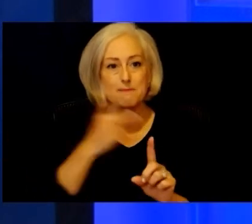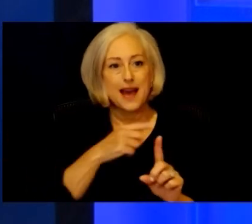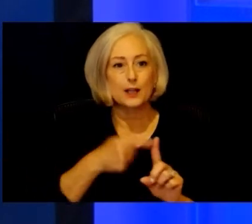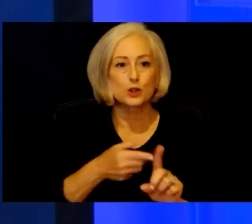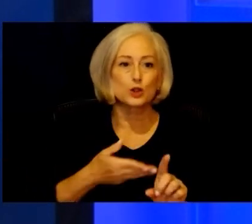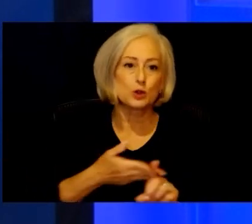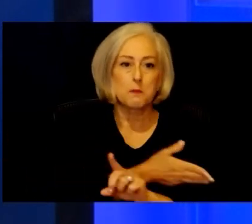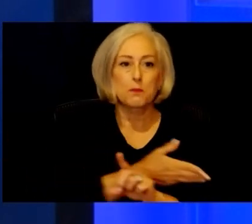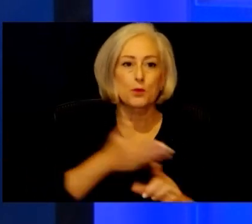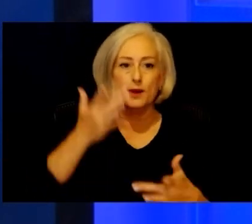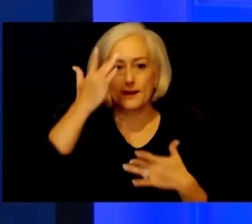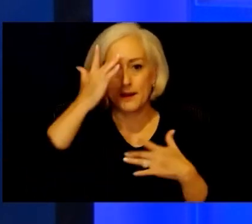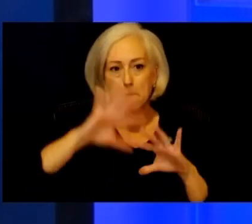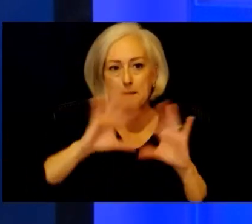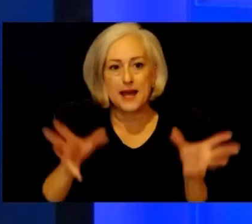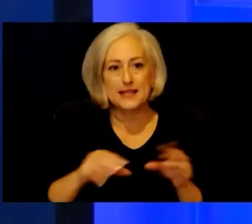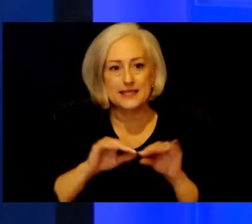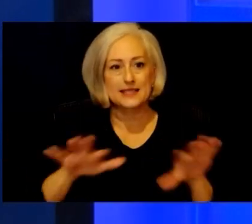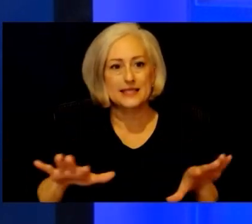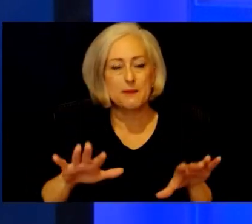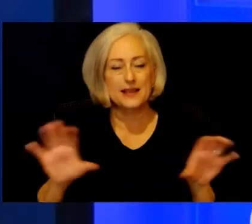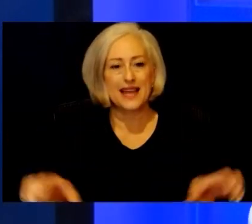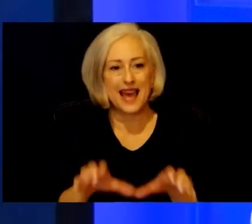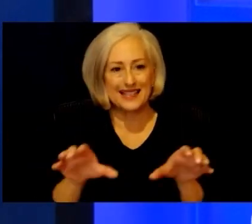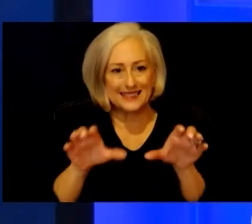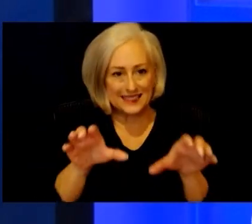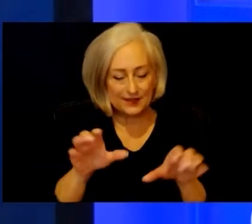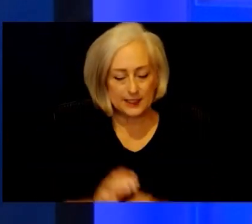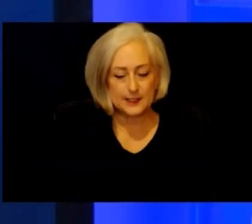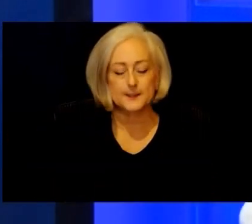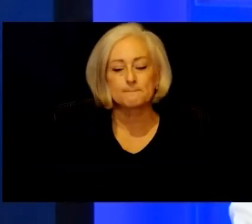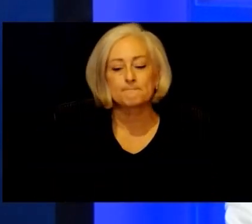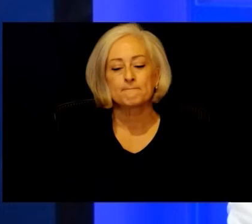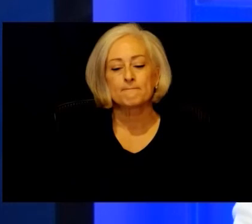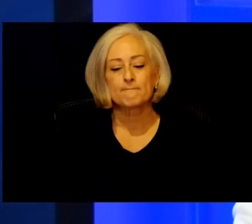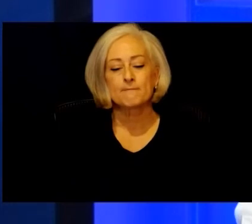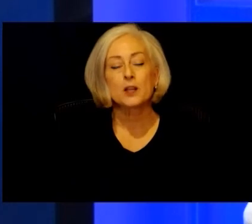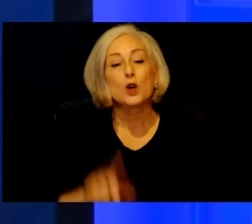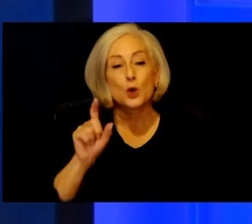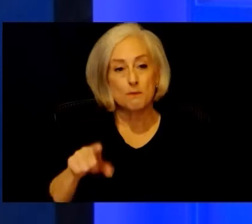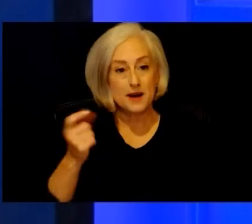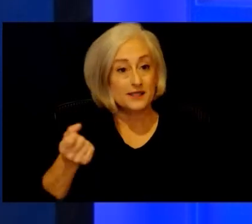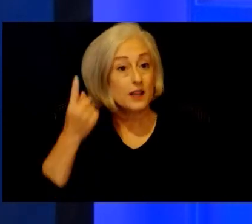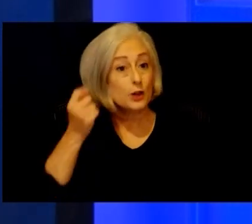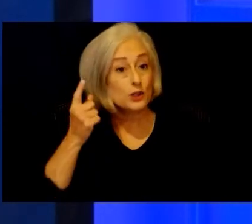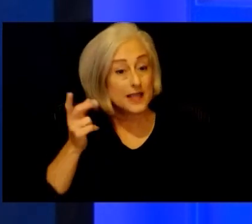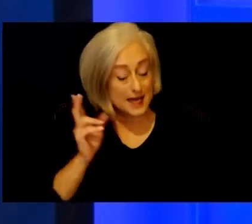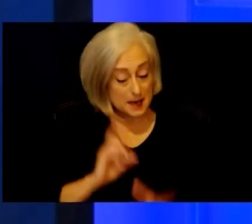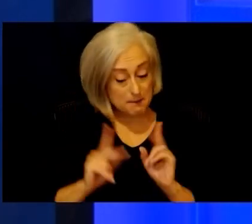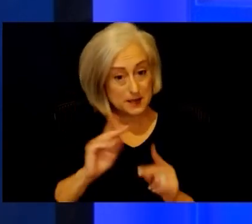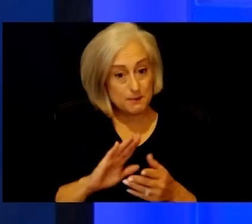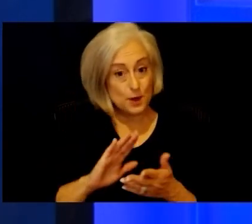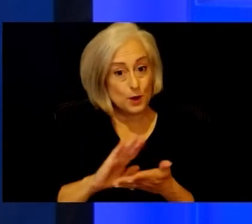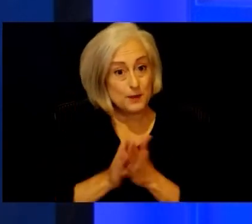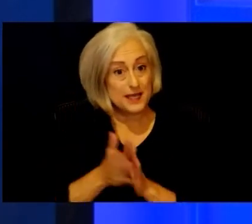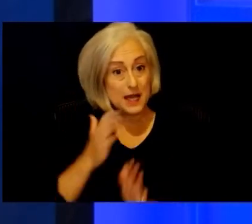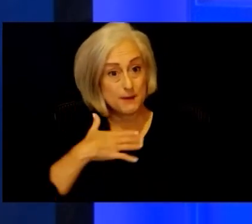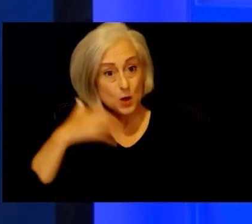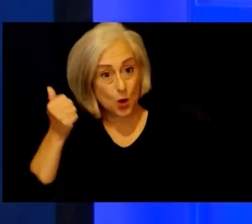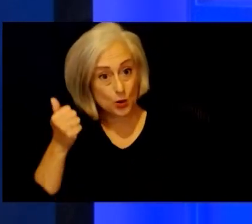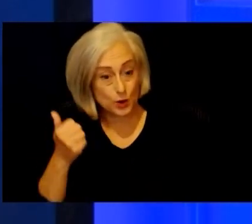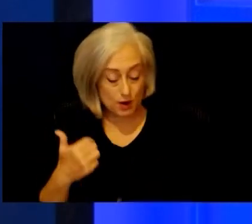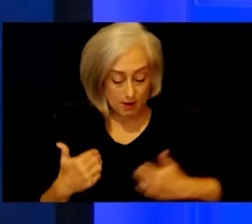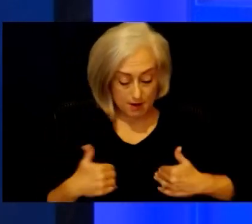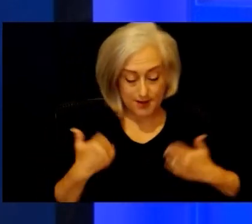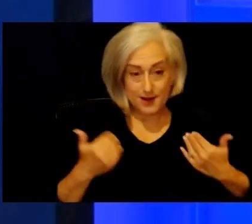were. The other thing we have to understand is that people are getting older. Our younger generation are going to be growing up with